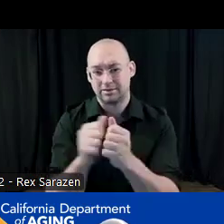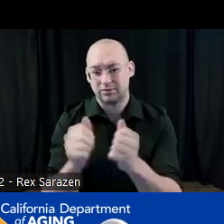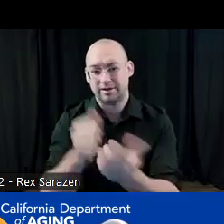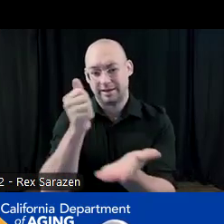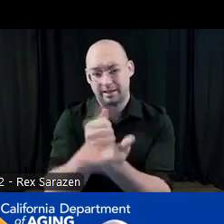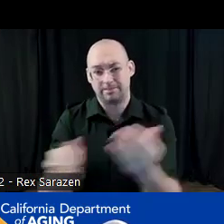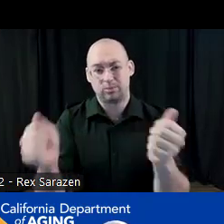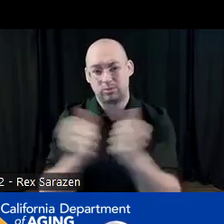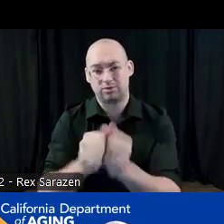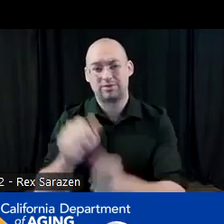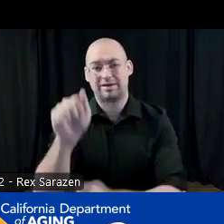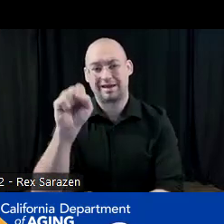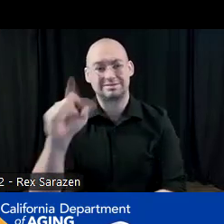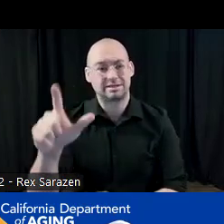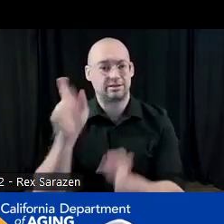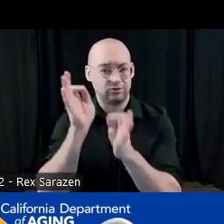interpretation.